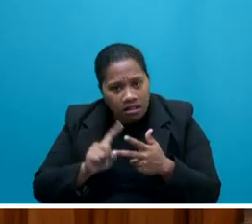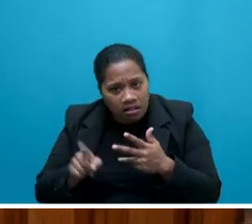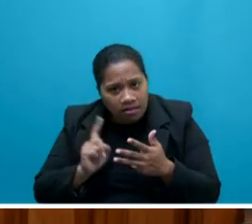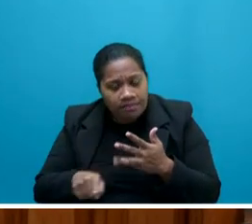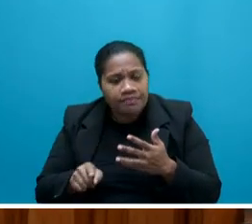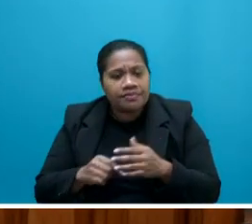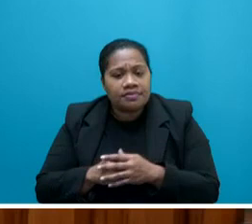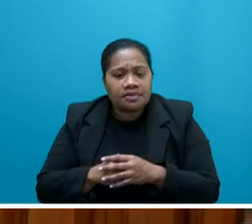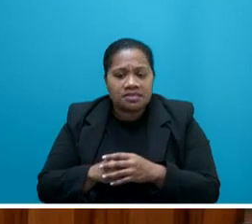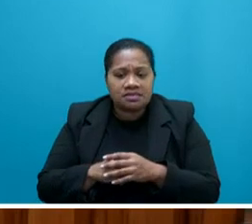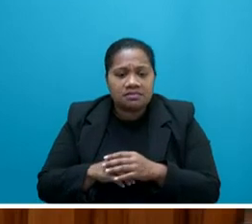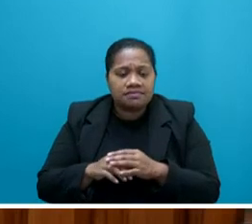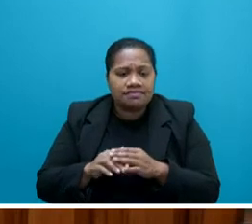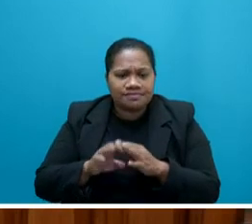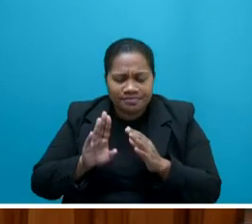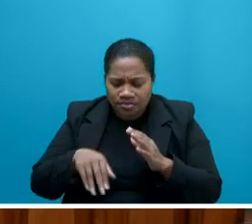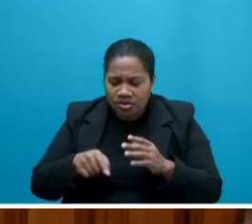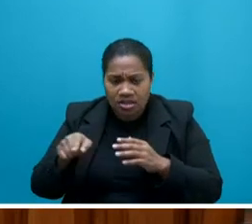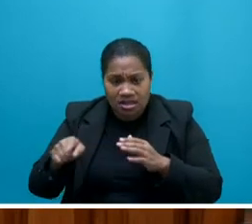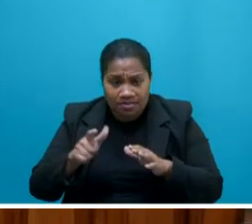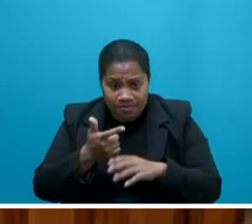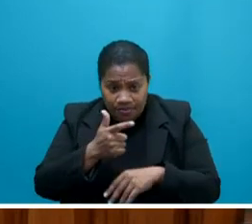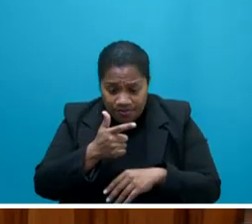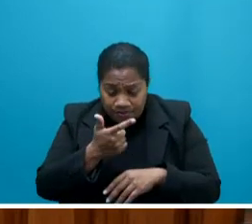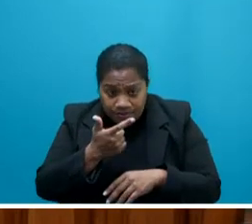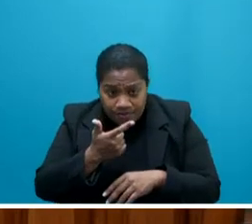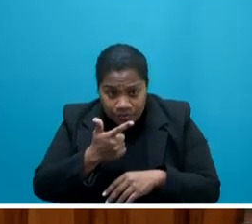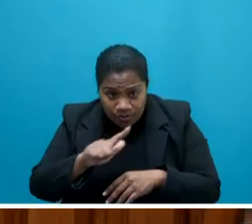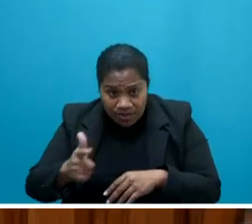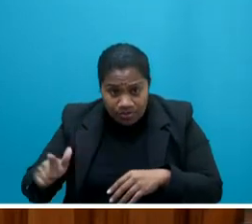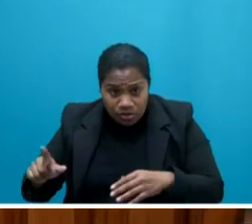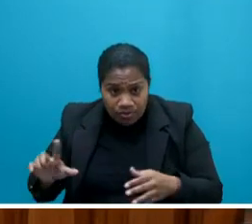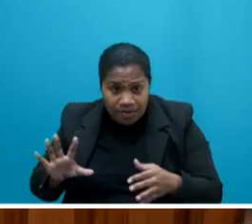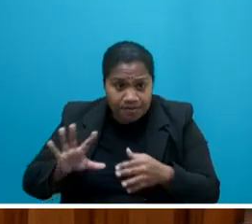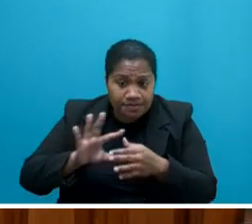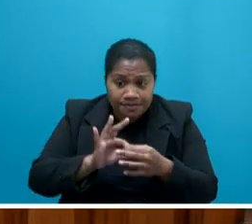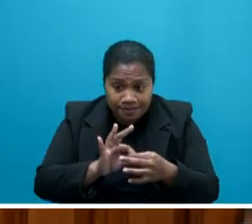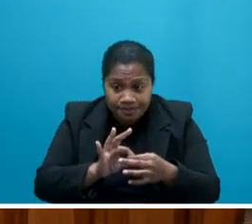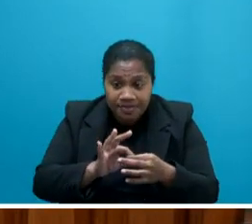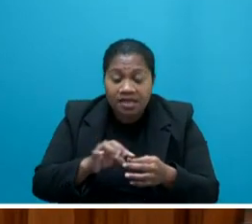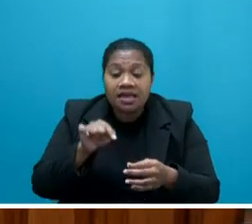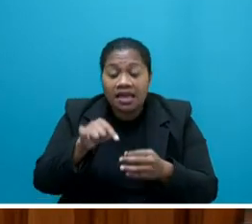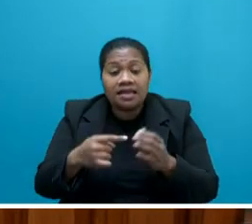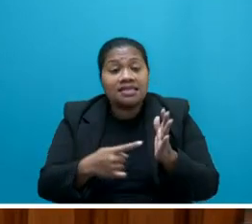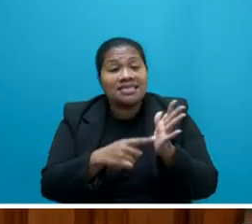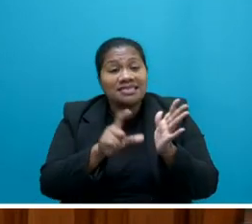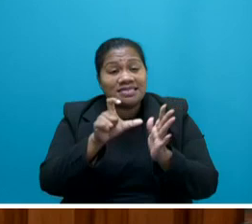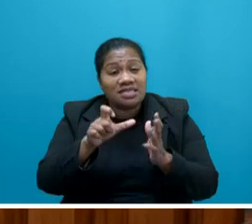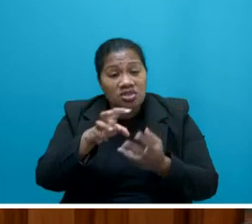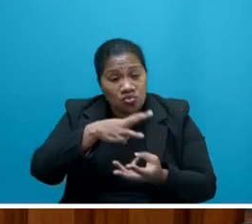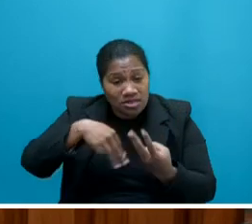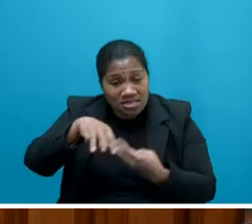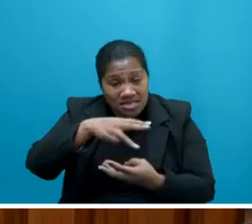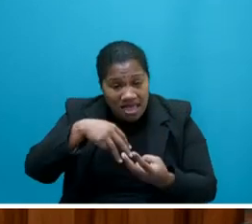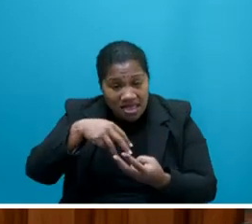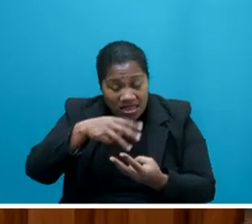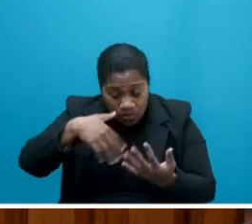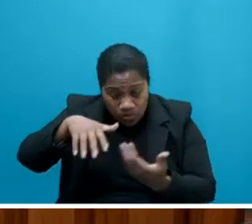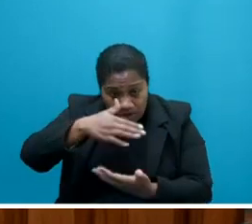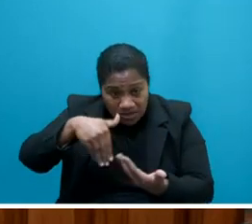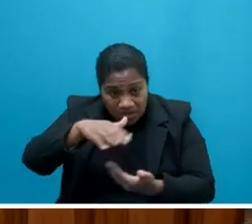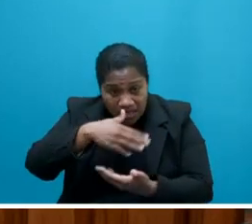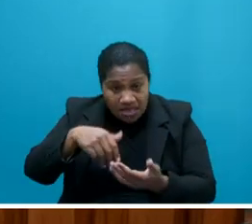Levuka. Number five, the heritage sites damaged by TC Winston, which are in fact all heritage